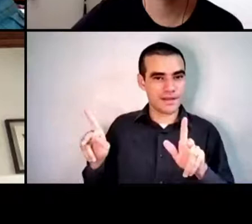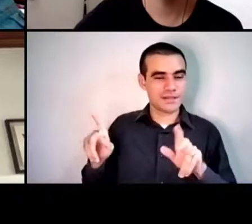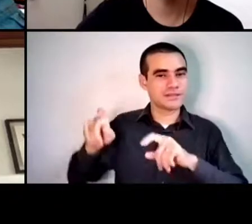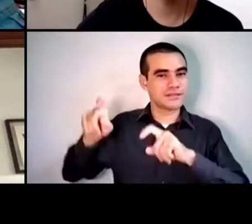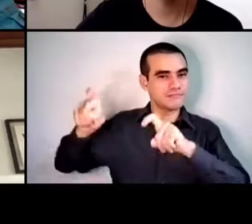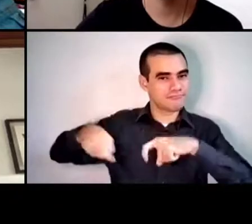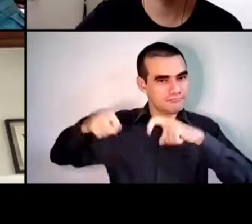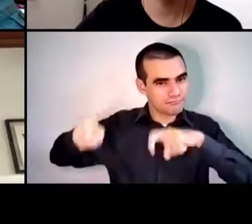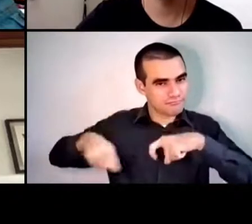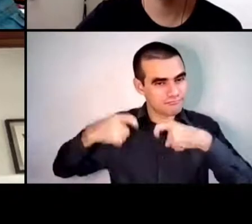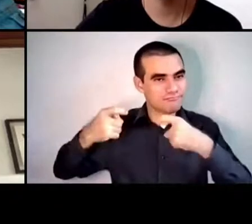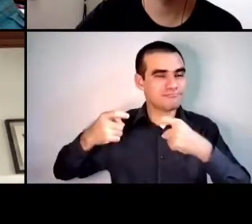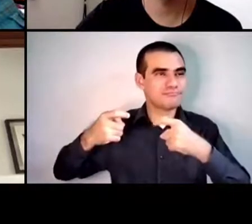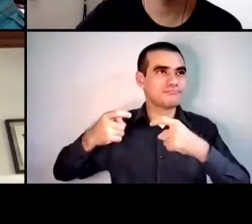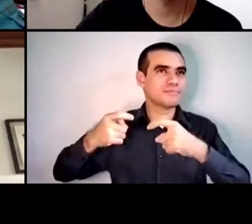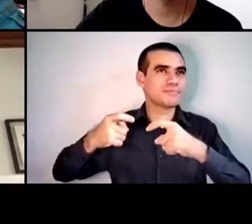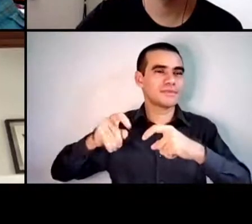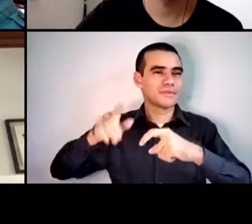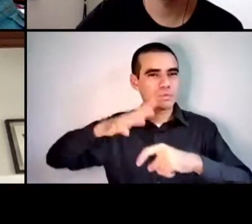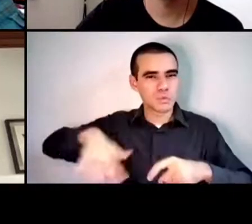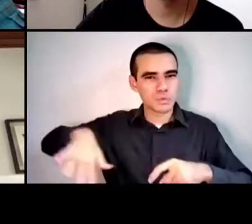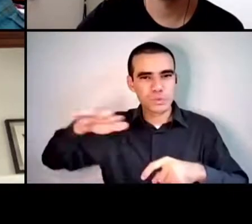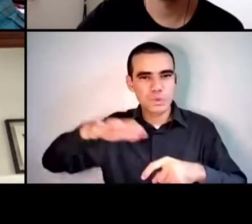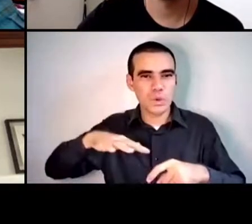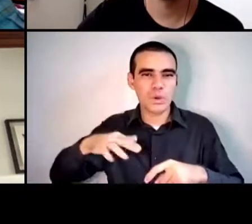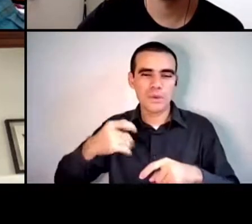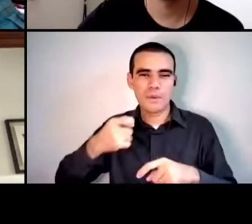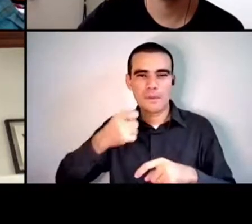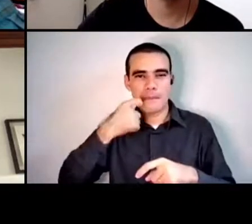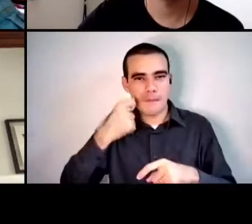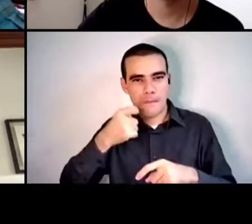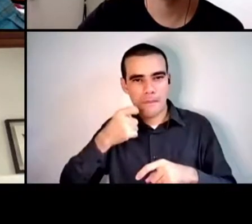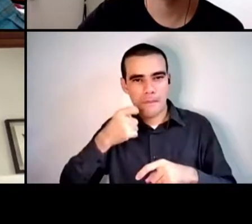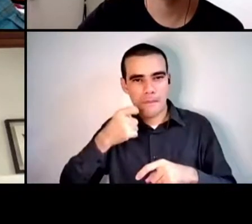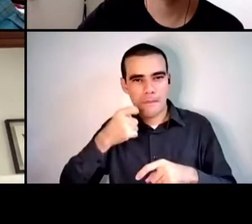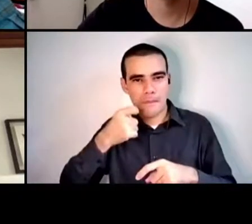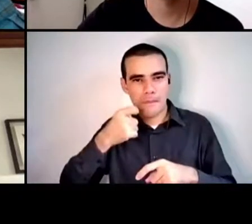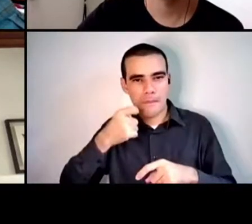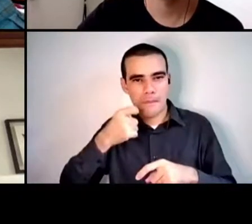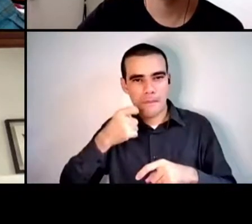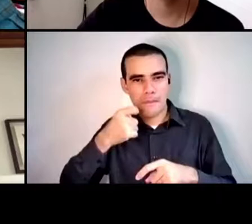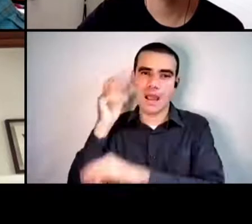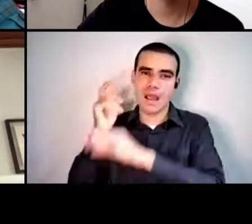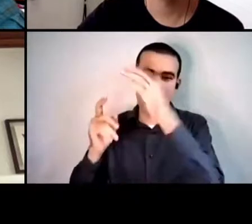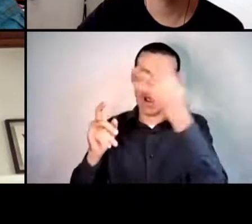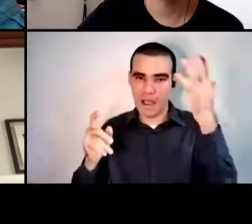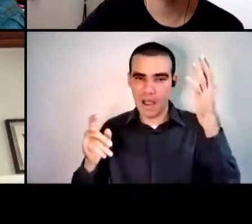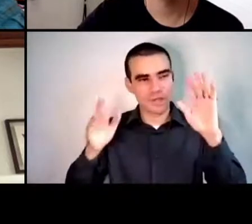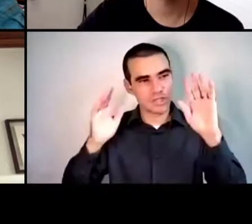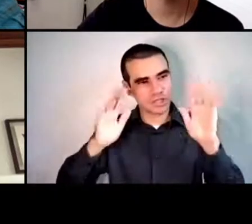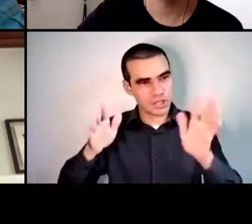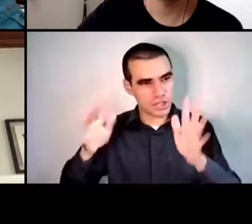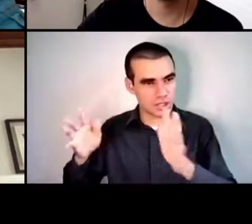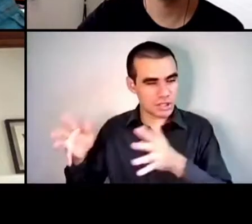are making to about focusing on the family businesses and